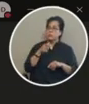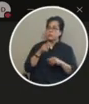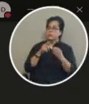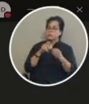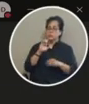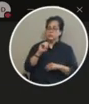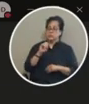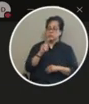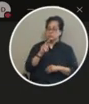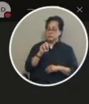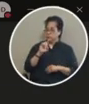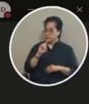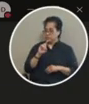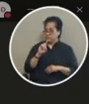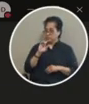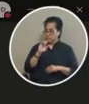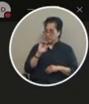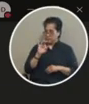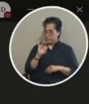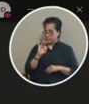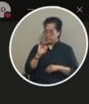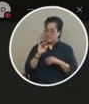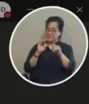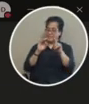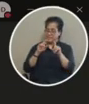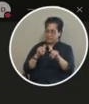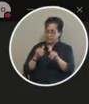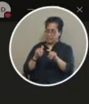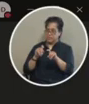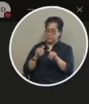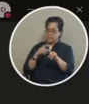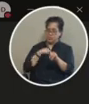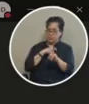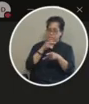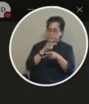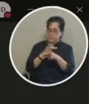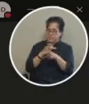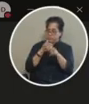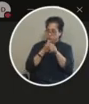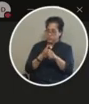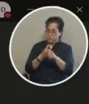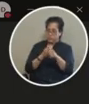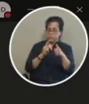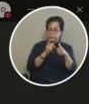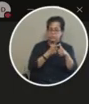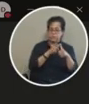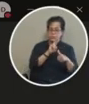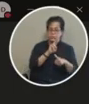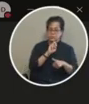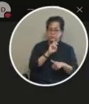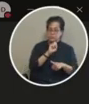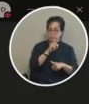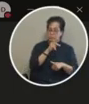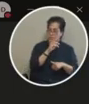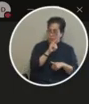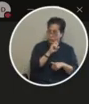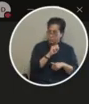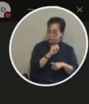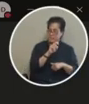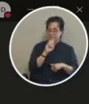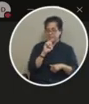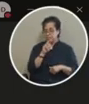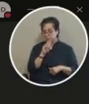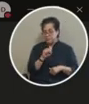regarding the COVID-19 testing and all, are we keeping track of our first responders, police, fire,